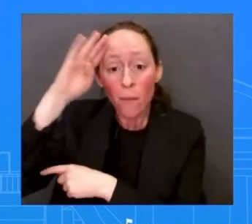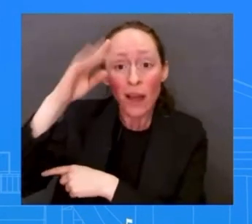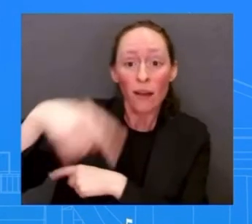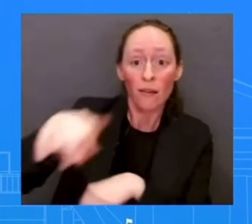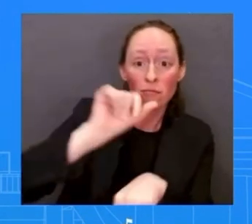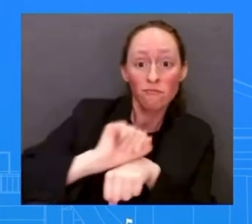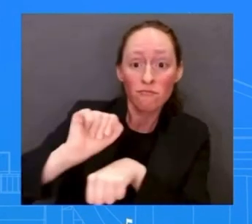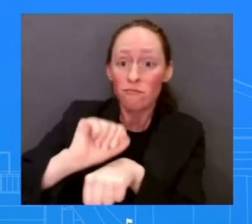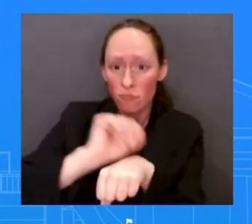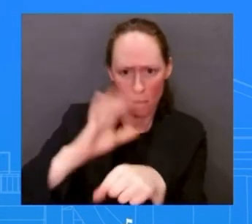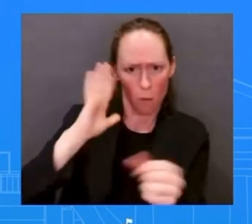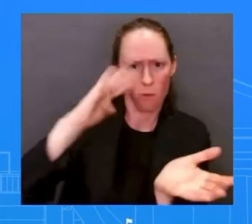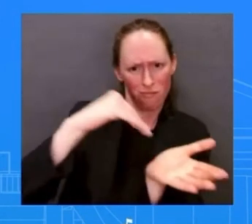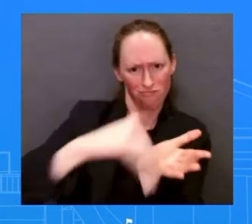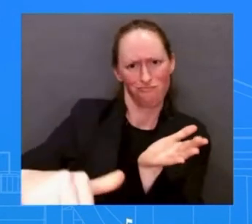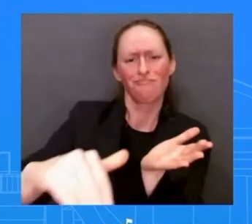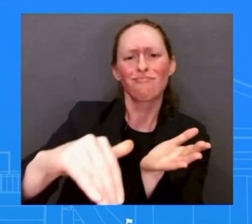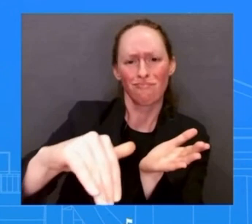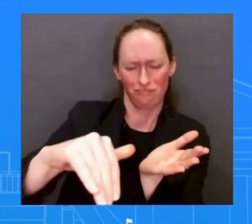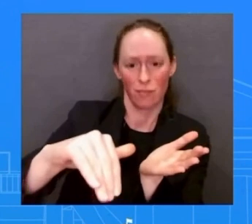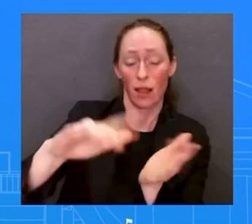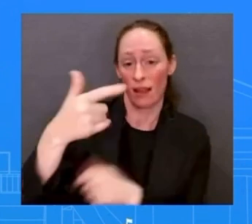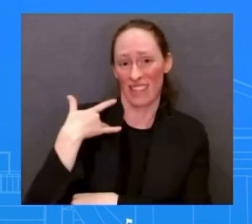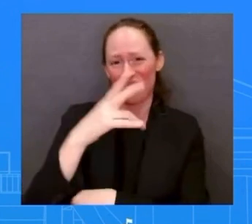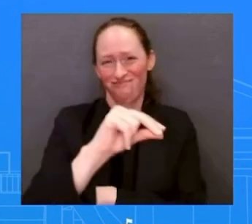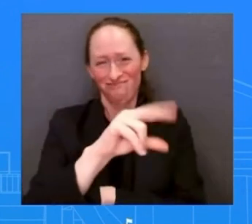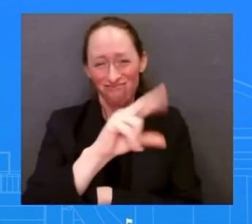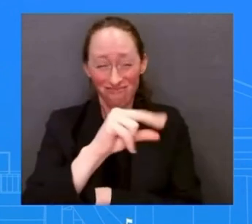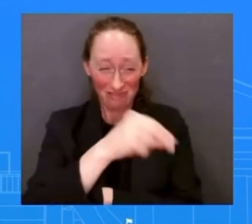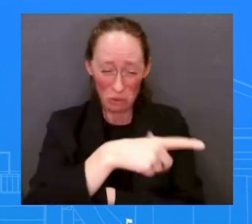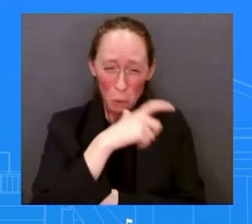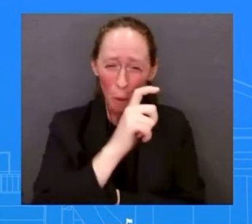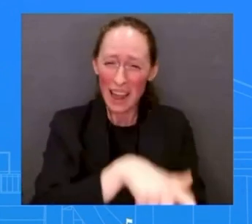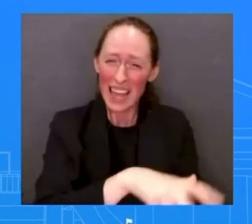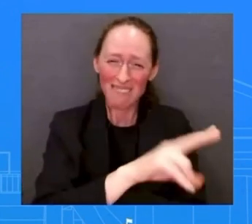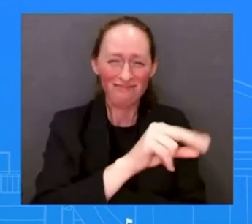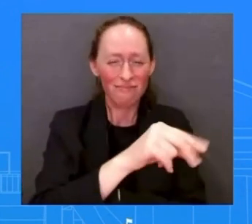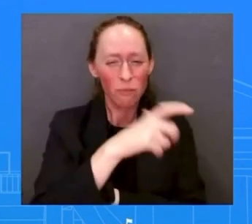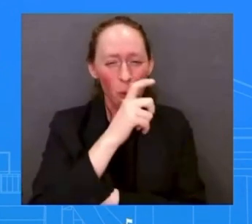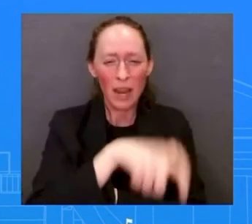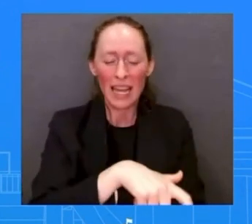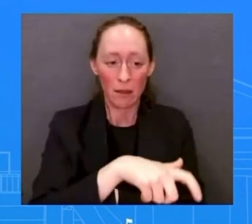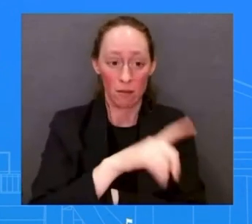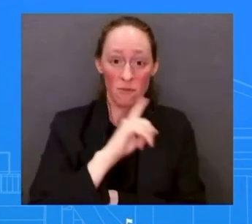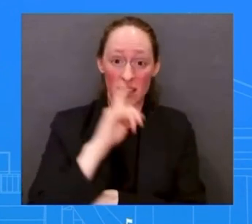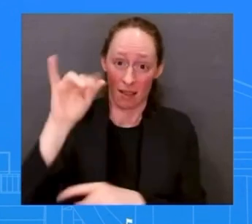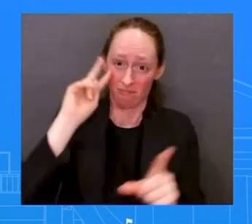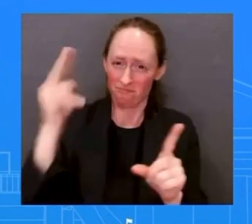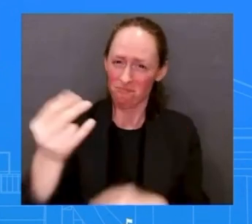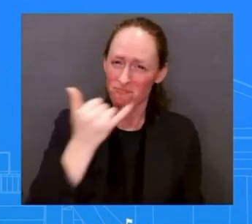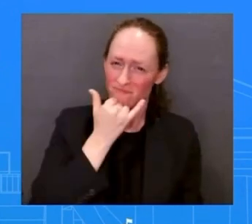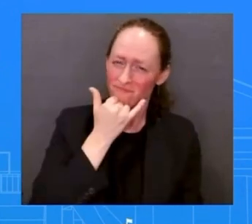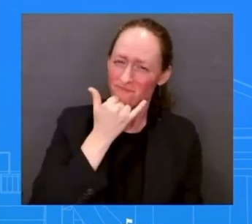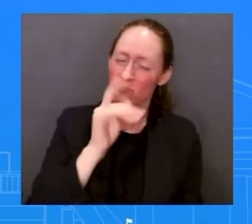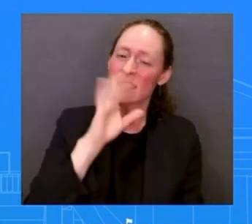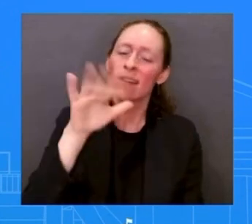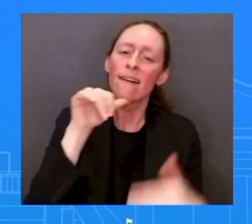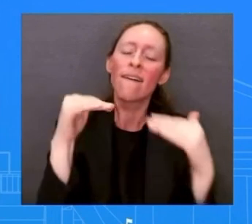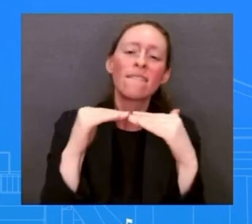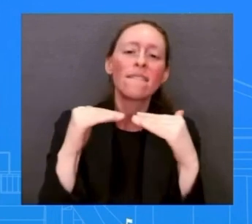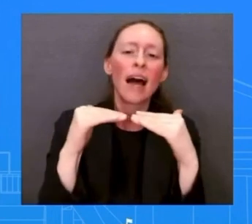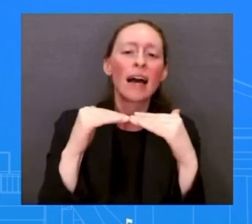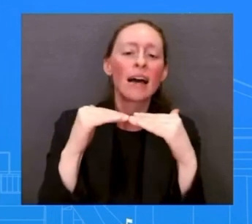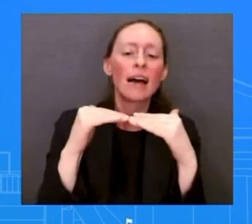crosses the line in, from acceptable government relief to unacceptable government relief. Ebony, you have the last question. Thank